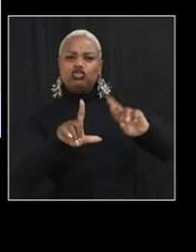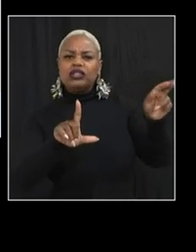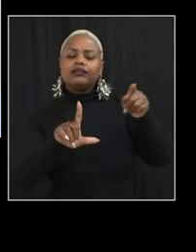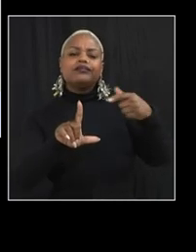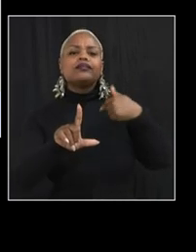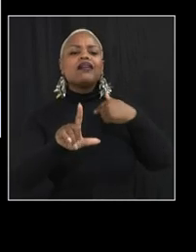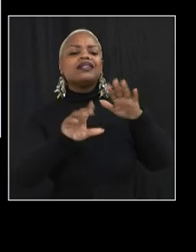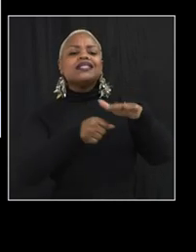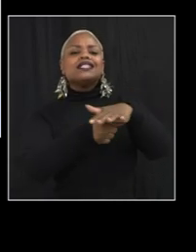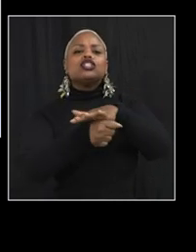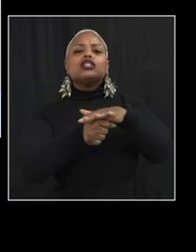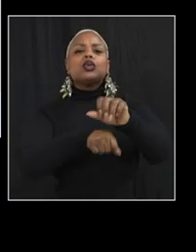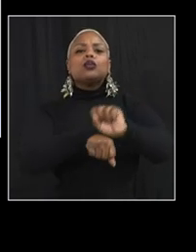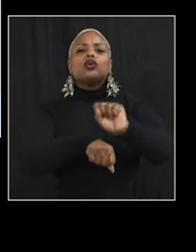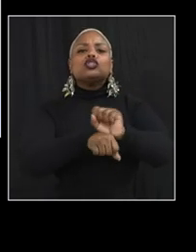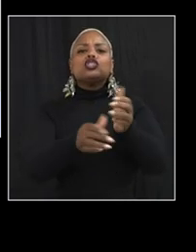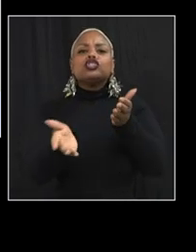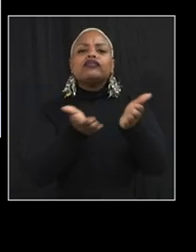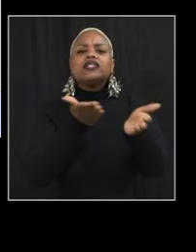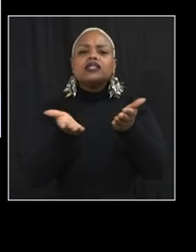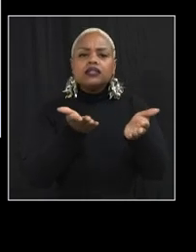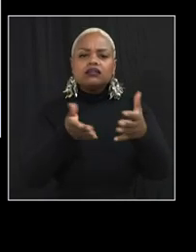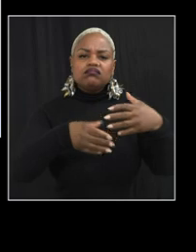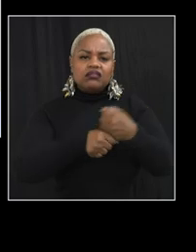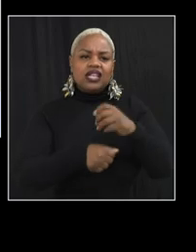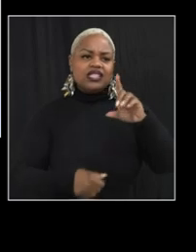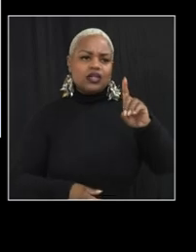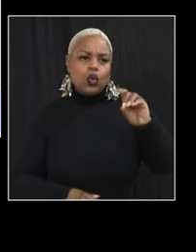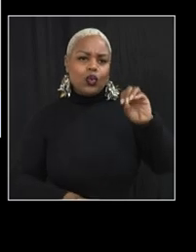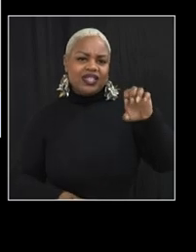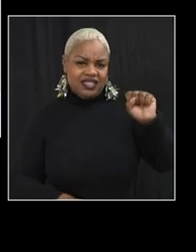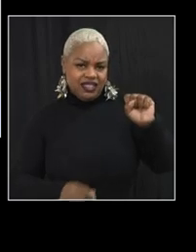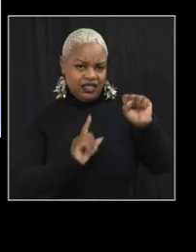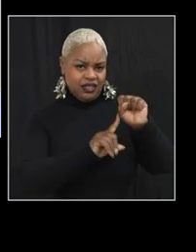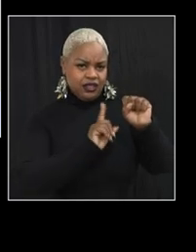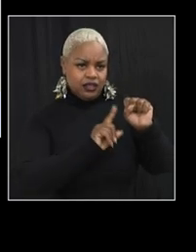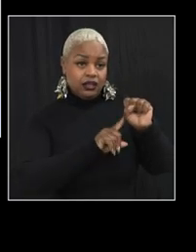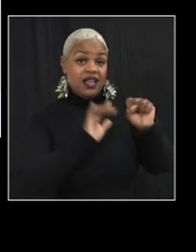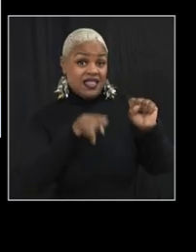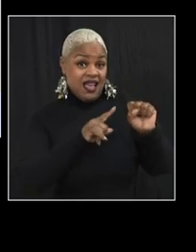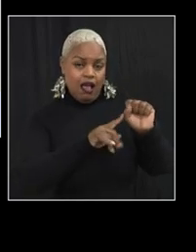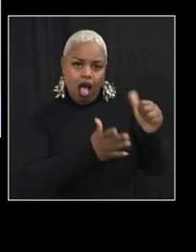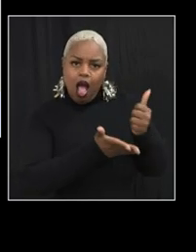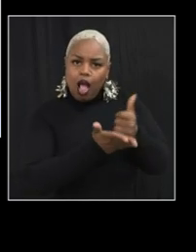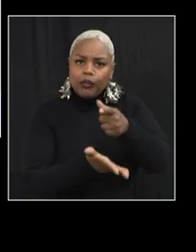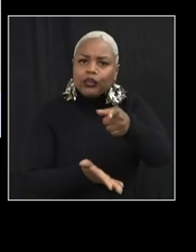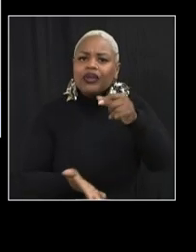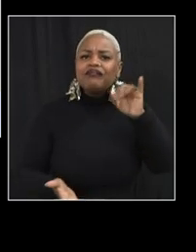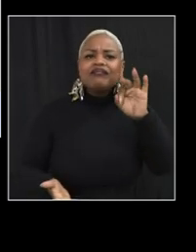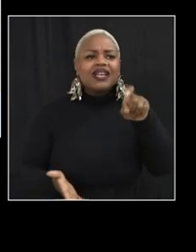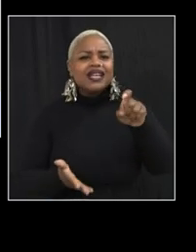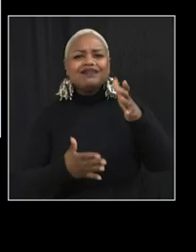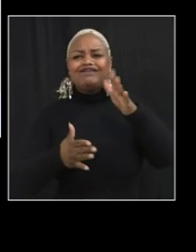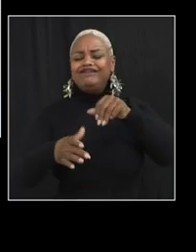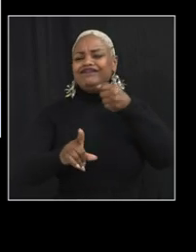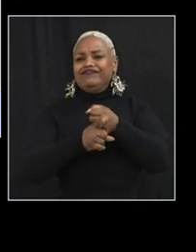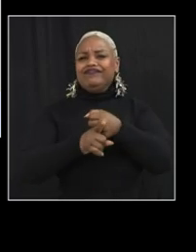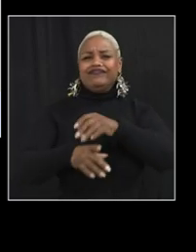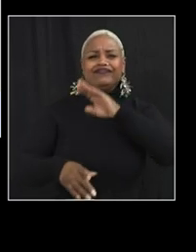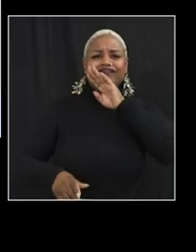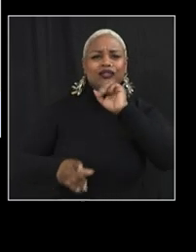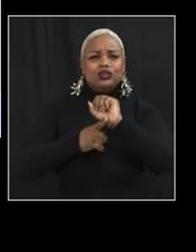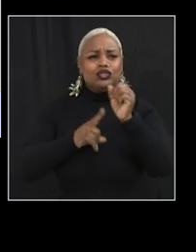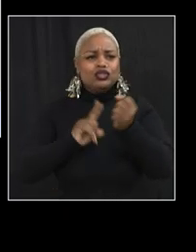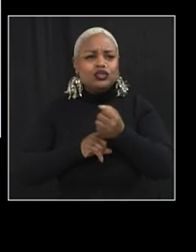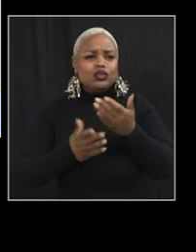explains how former federal workers can navigate some of the existing resources available to